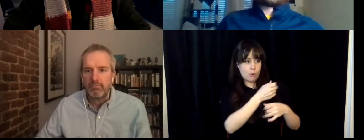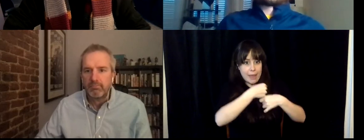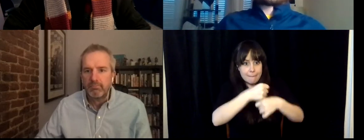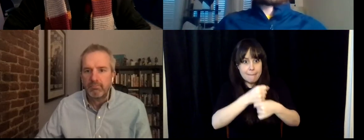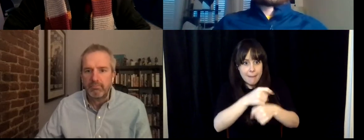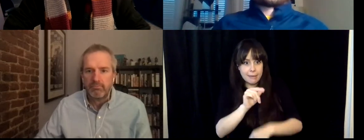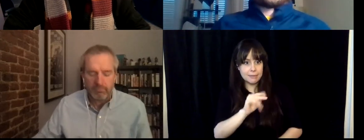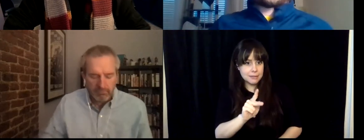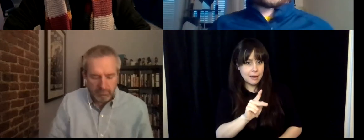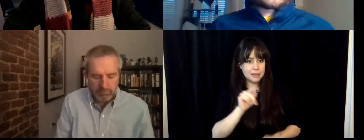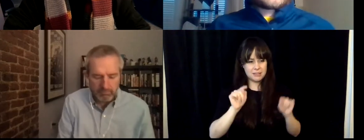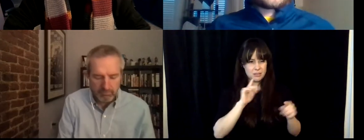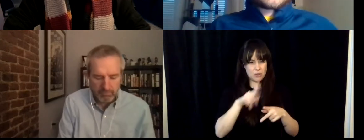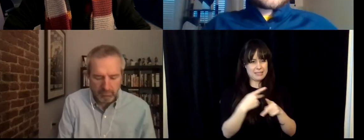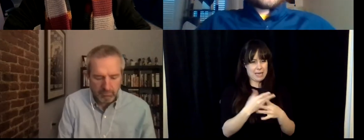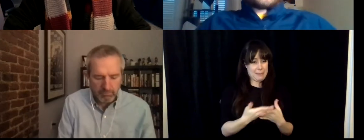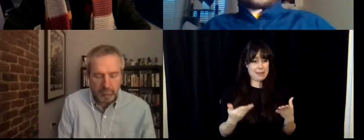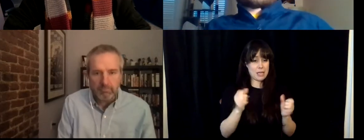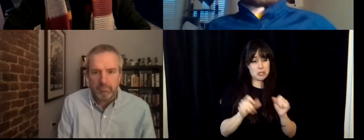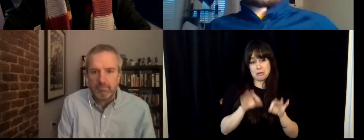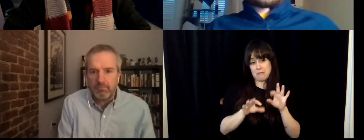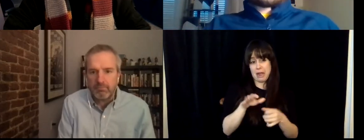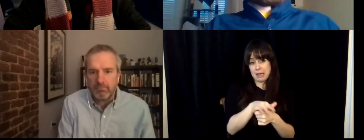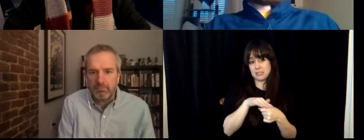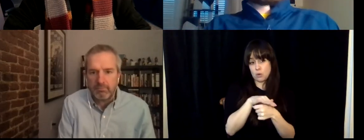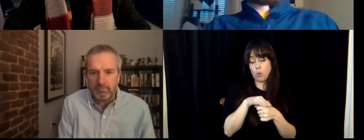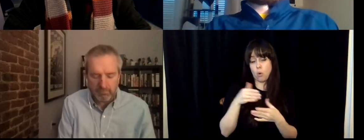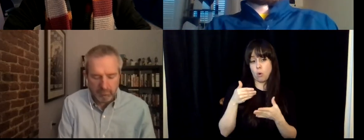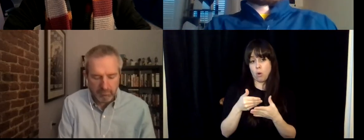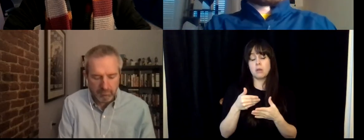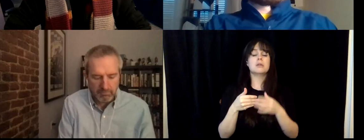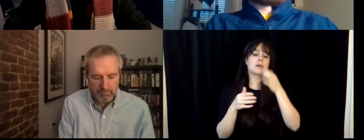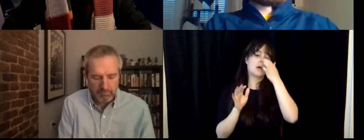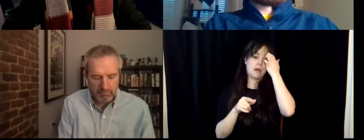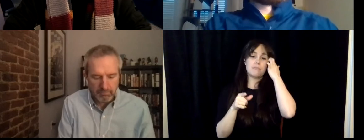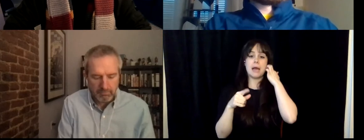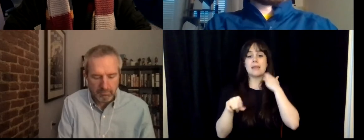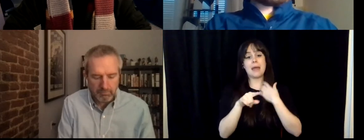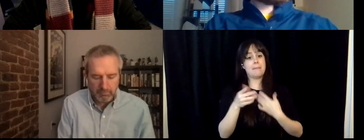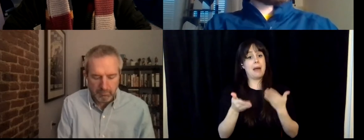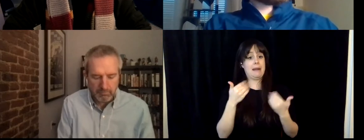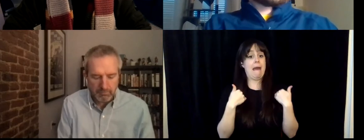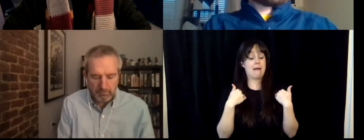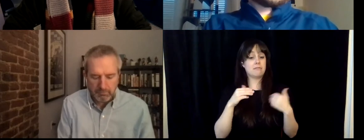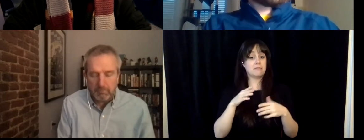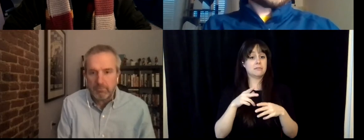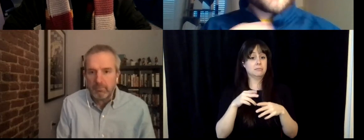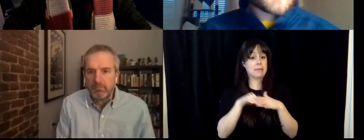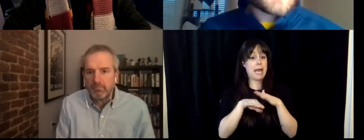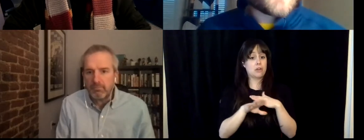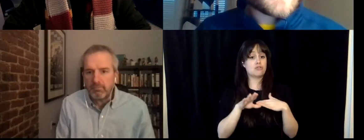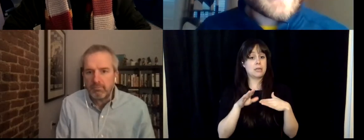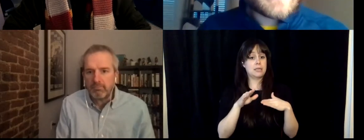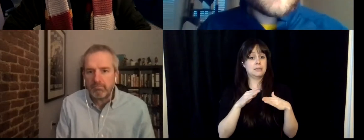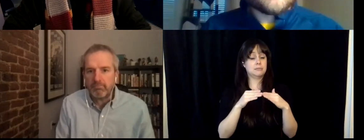good places that on Indeed and Monster, you could also look for potentially entry-level positions. Absolutely, man. Thank you. And you